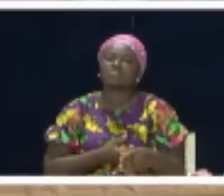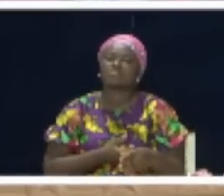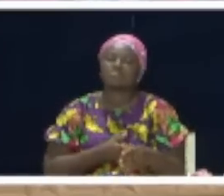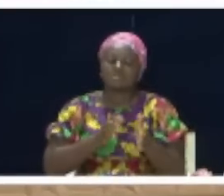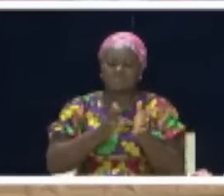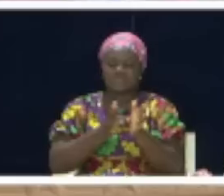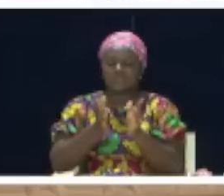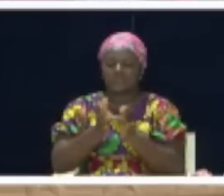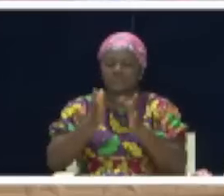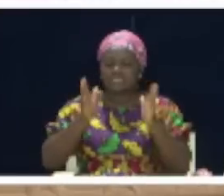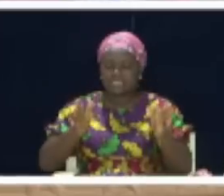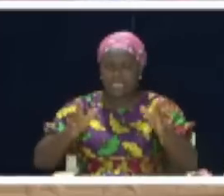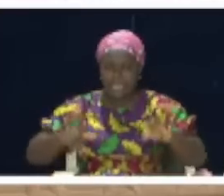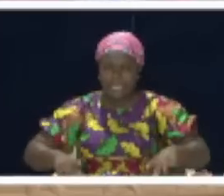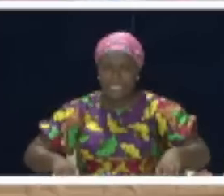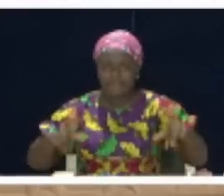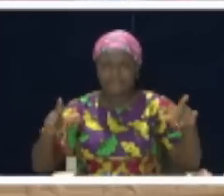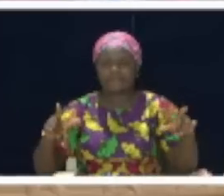Christian life